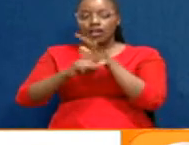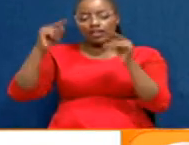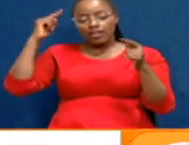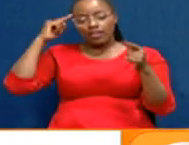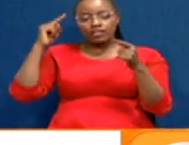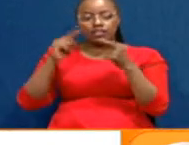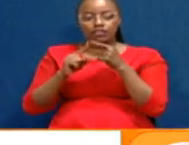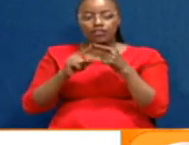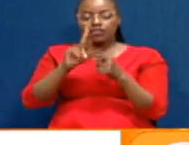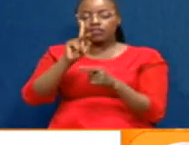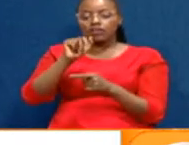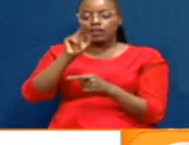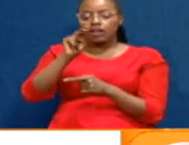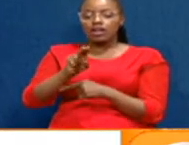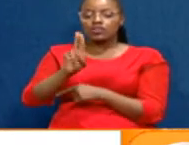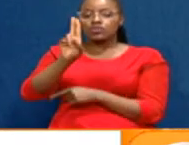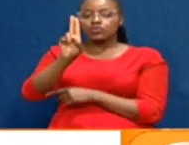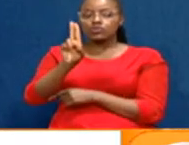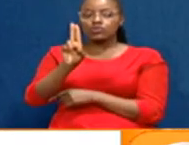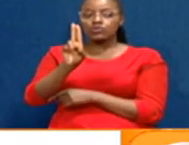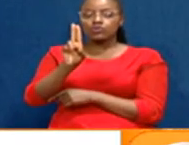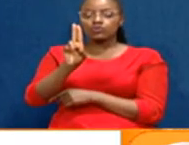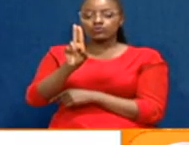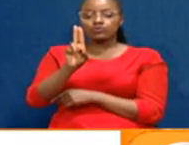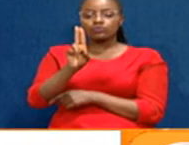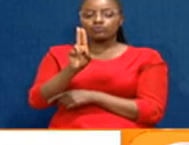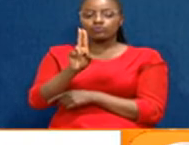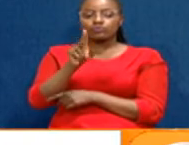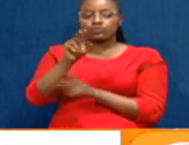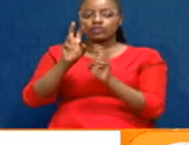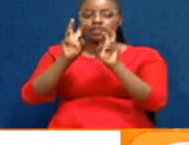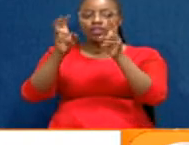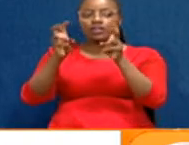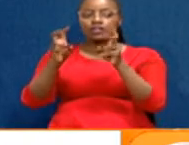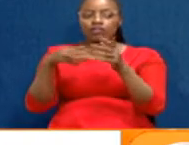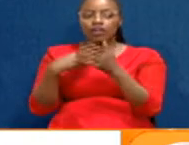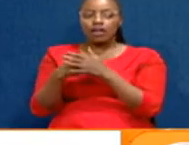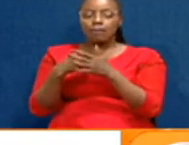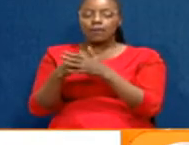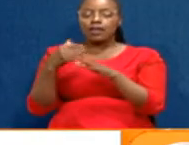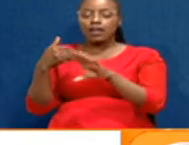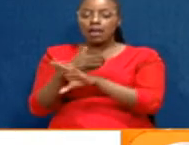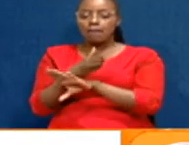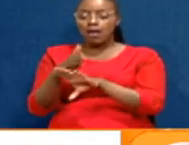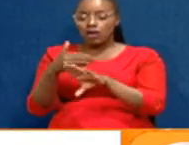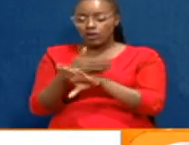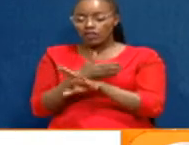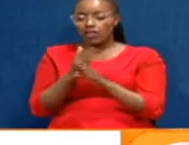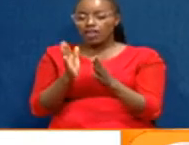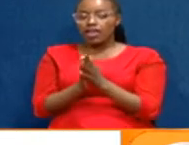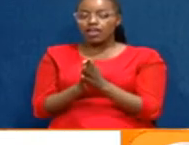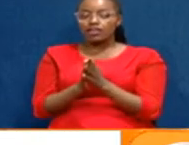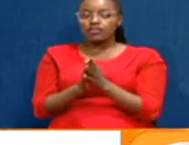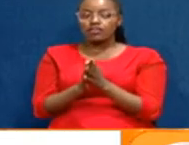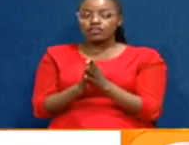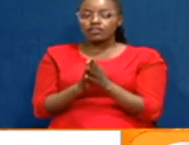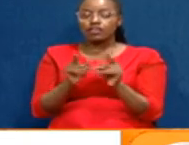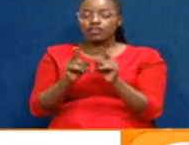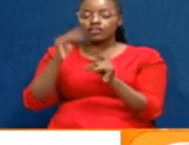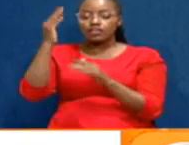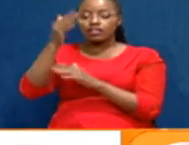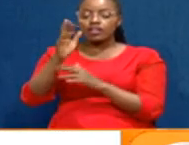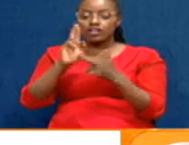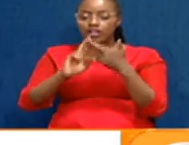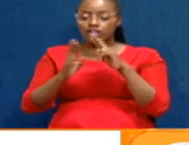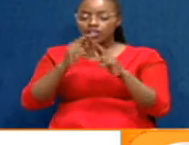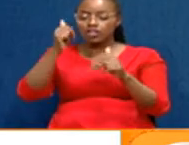Azimio Kanu Party, and this topic of money laundering and the direct relationship